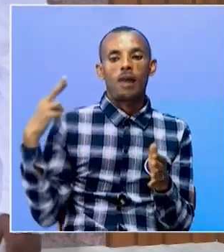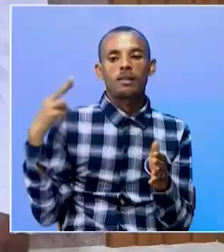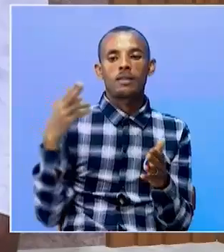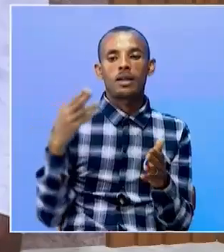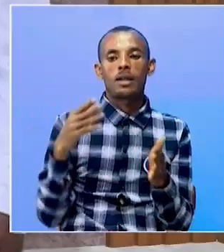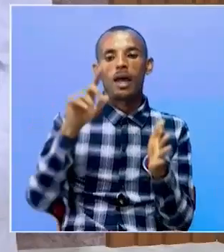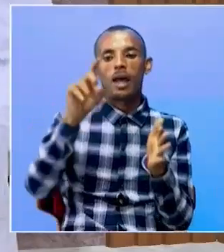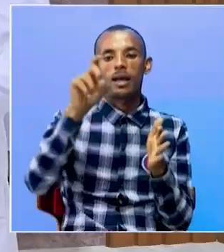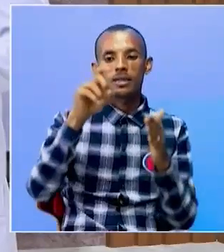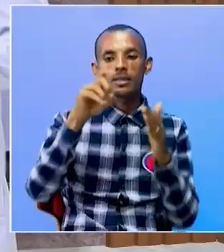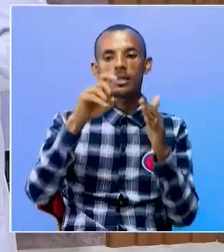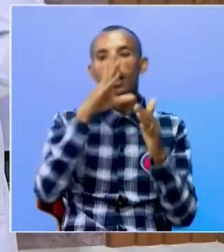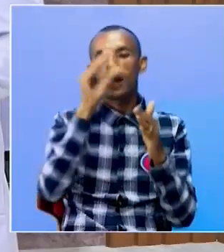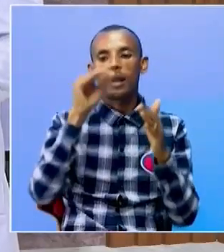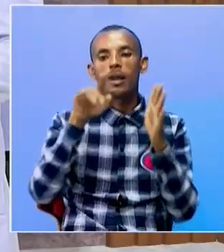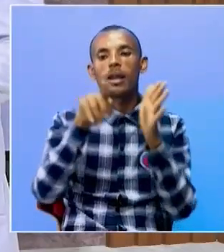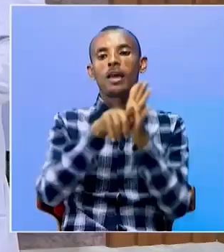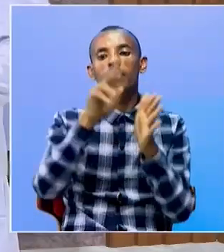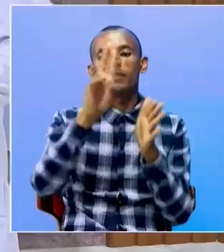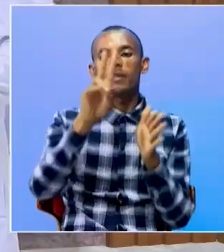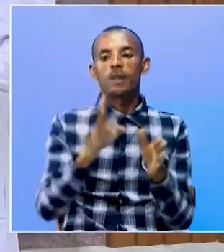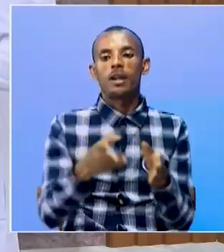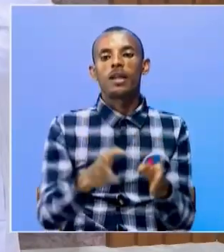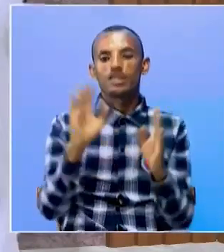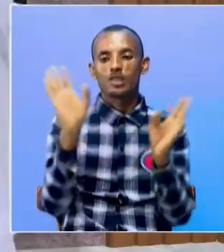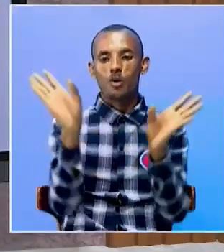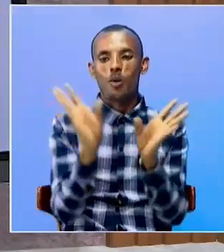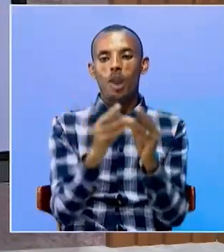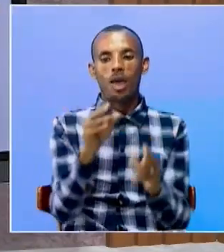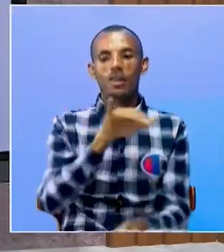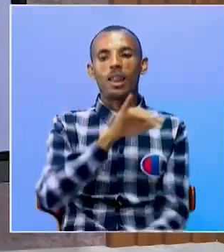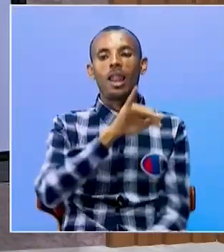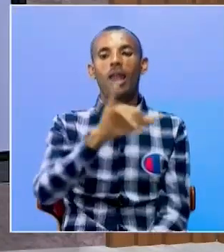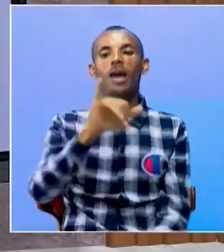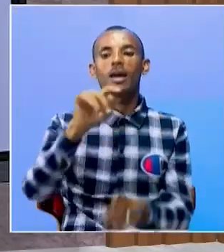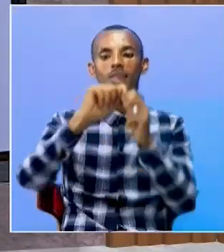7. So, let's collect the like terms